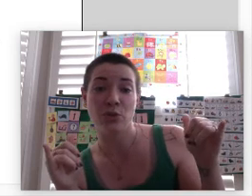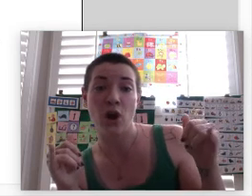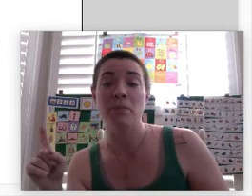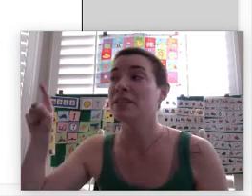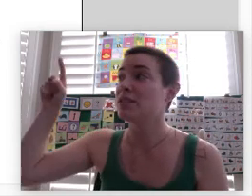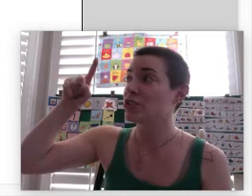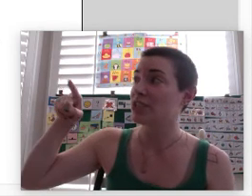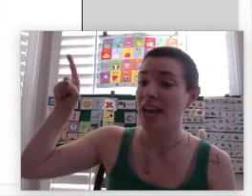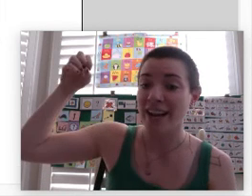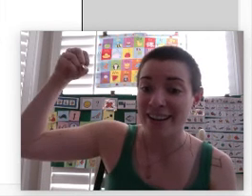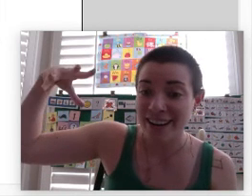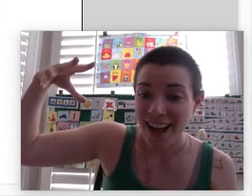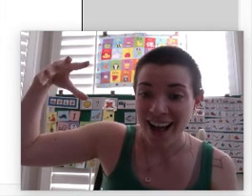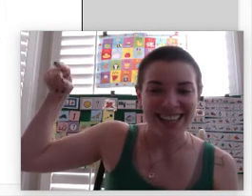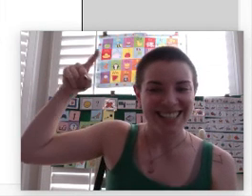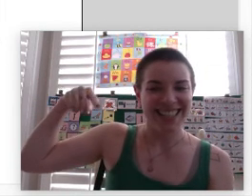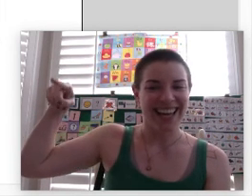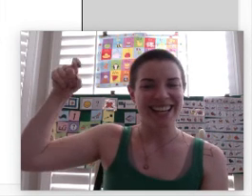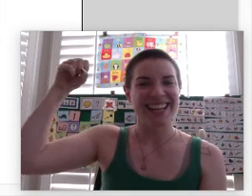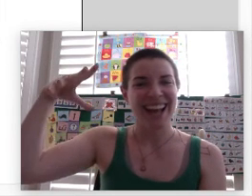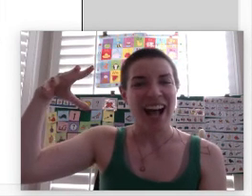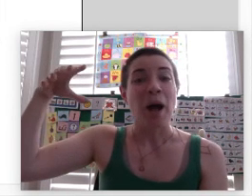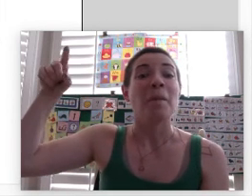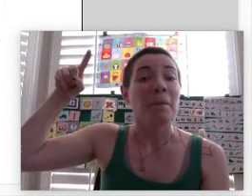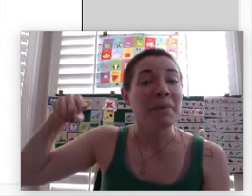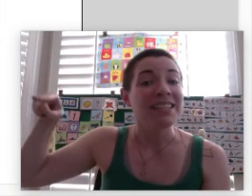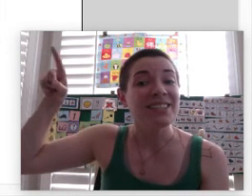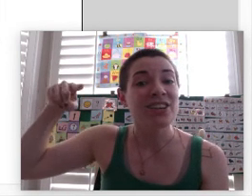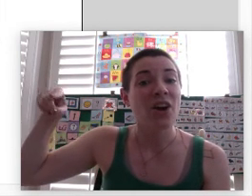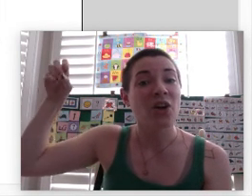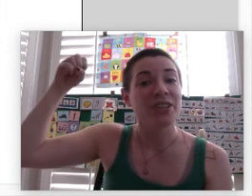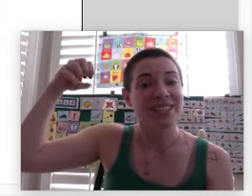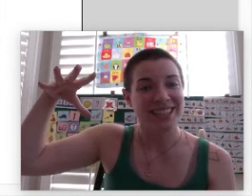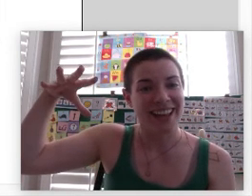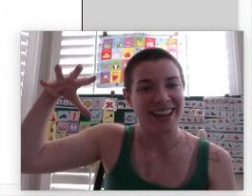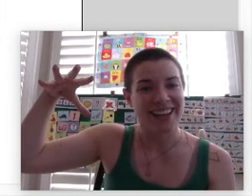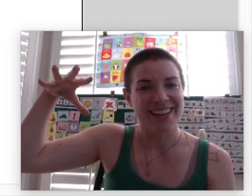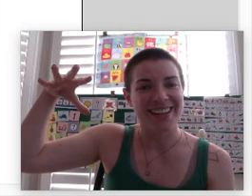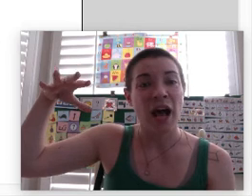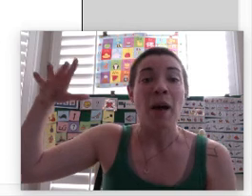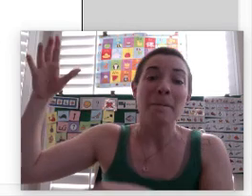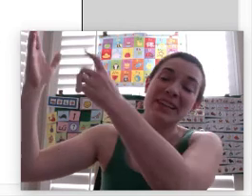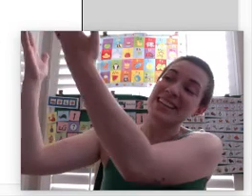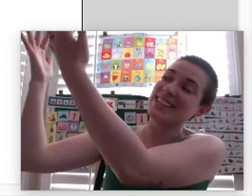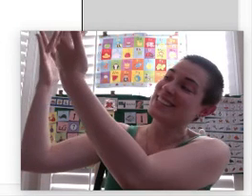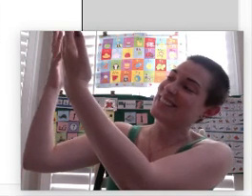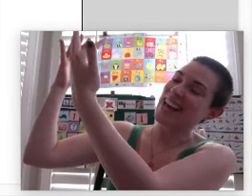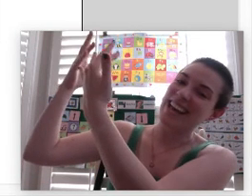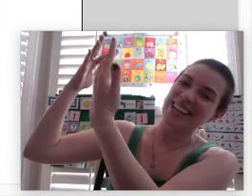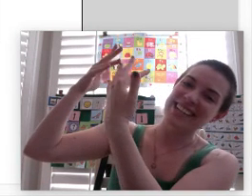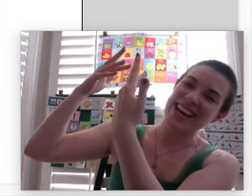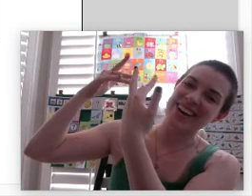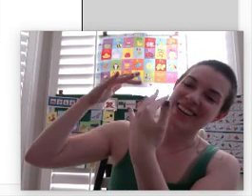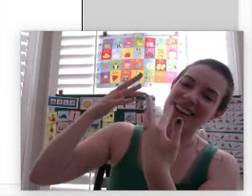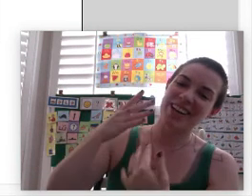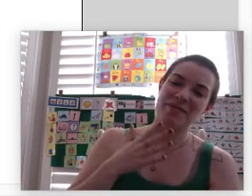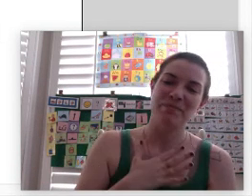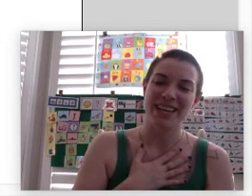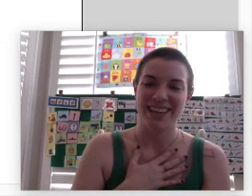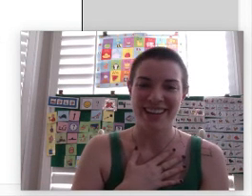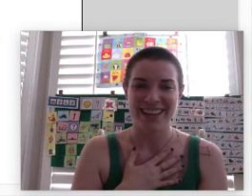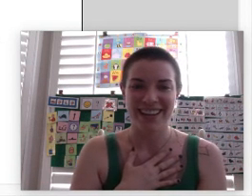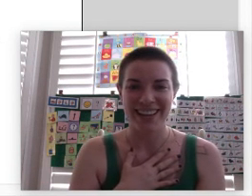you. Oh, Mr. Sun, Sun, Mr. Golden Sun, please shine down